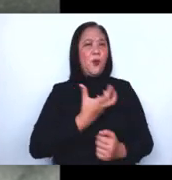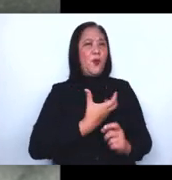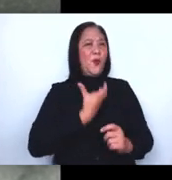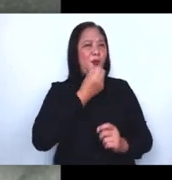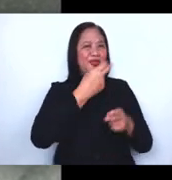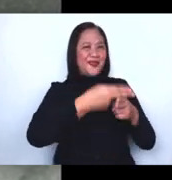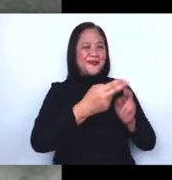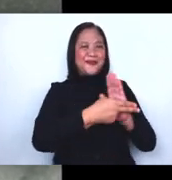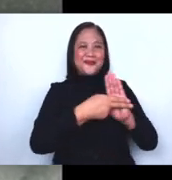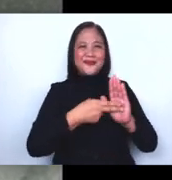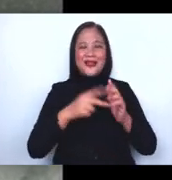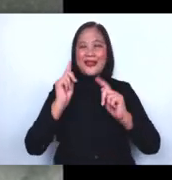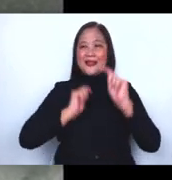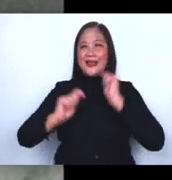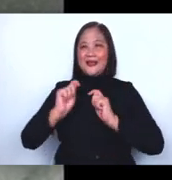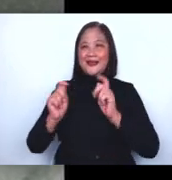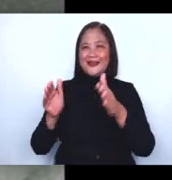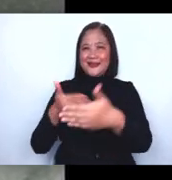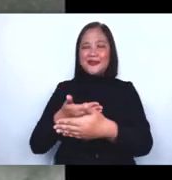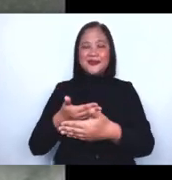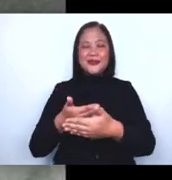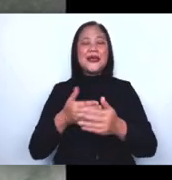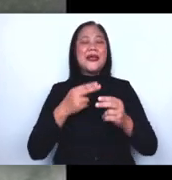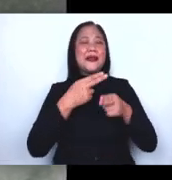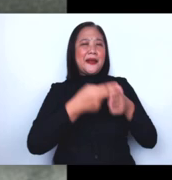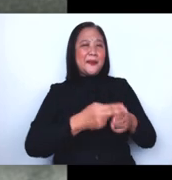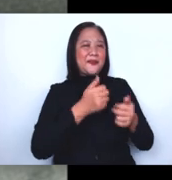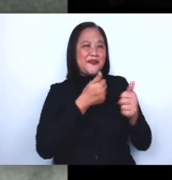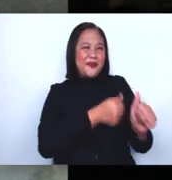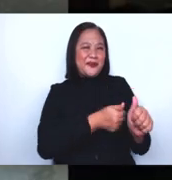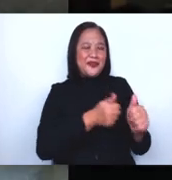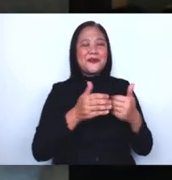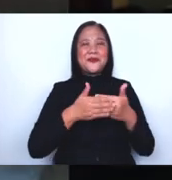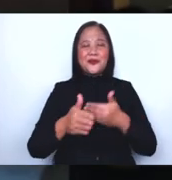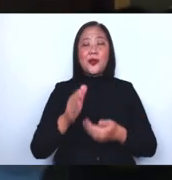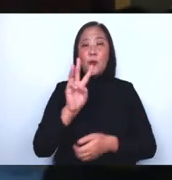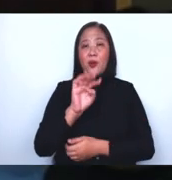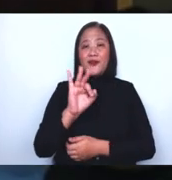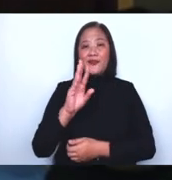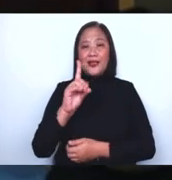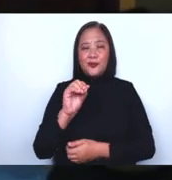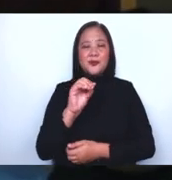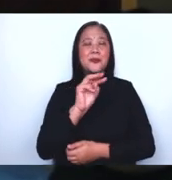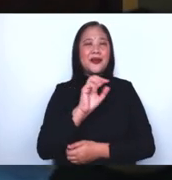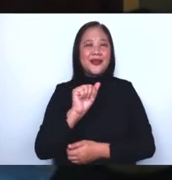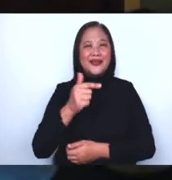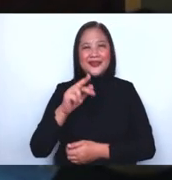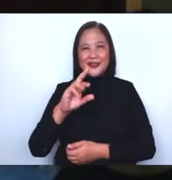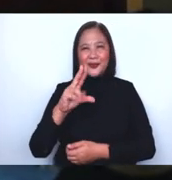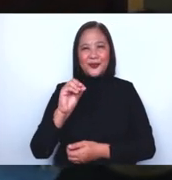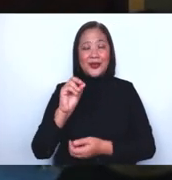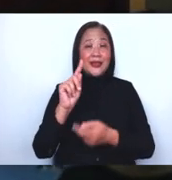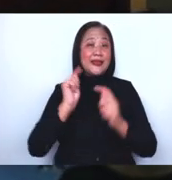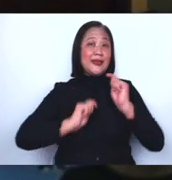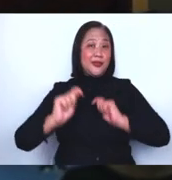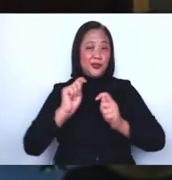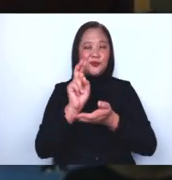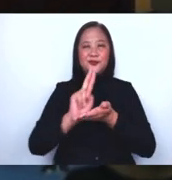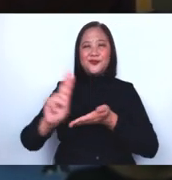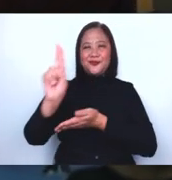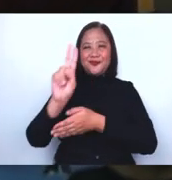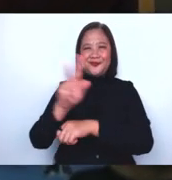has had a theater named after him in his own lifetime, the Wilfrido Maria Guerrero Theater of